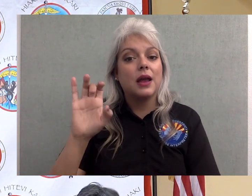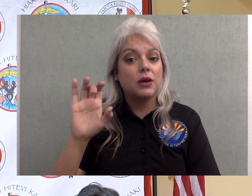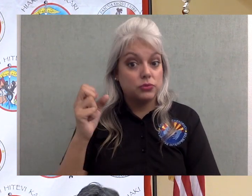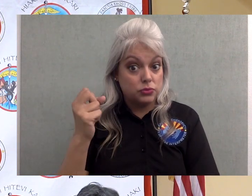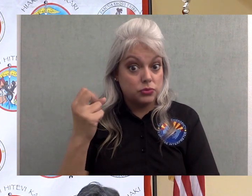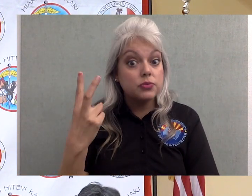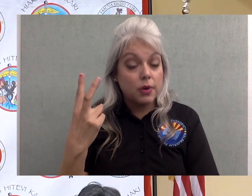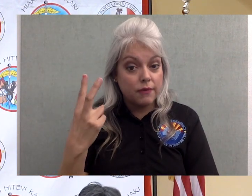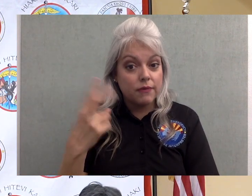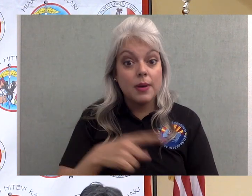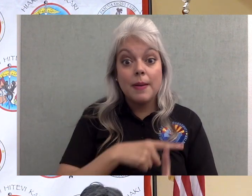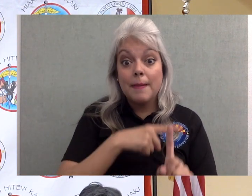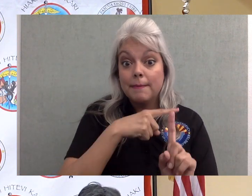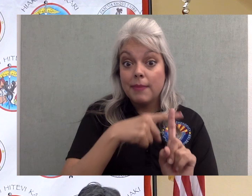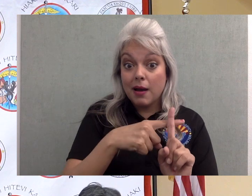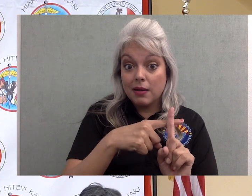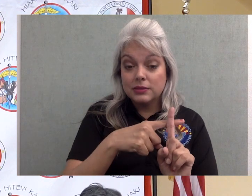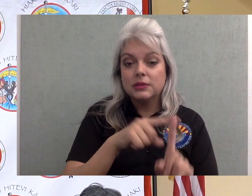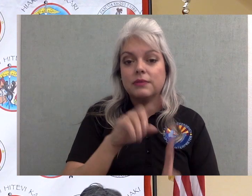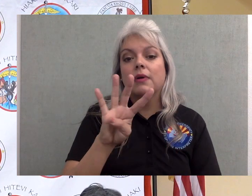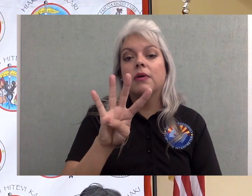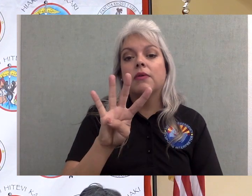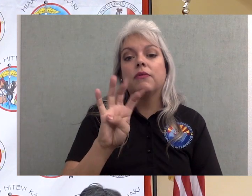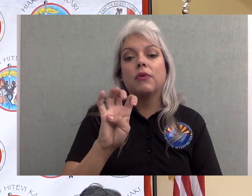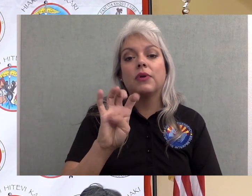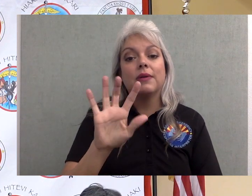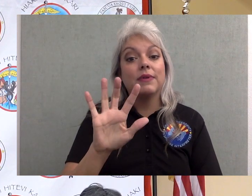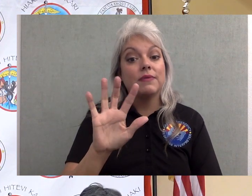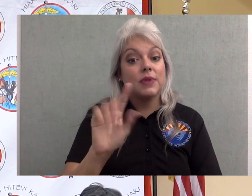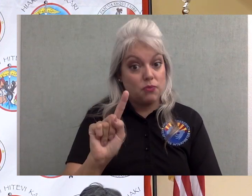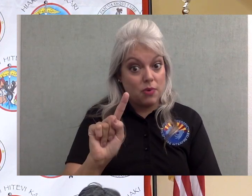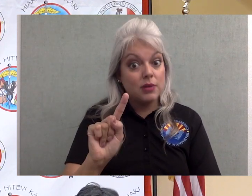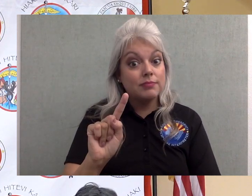6,812. Positive results have been 451.